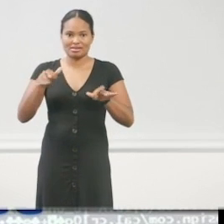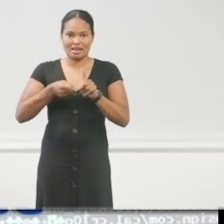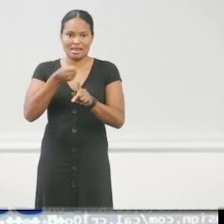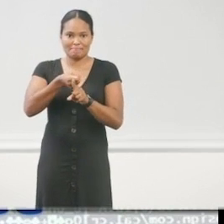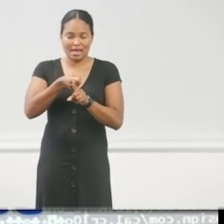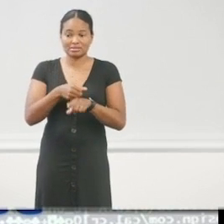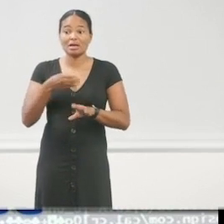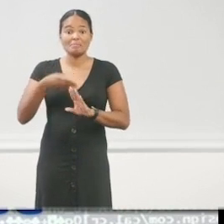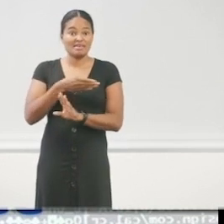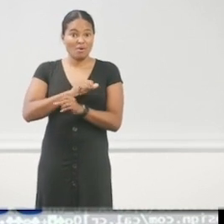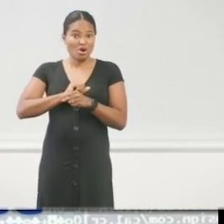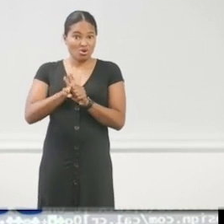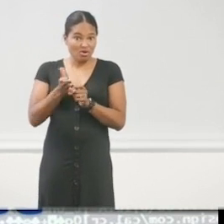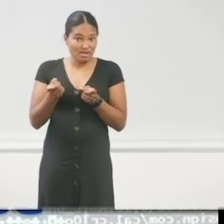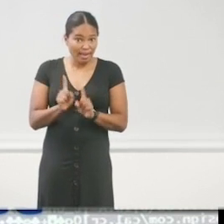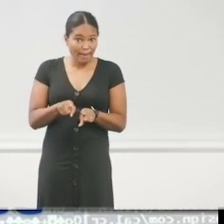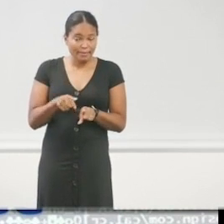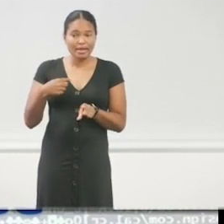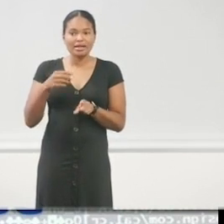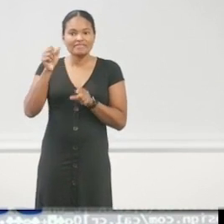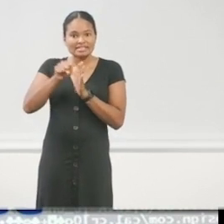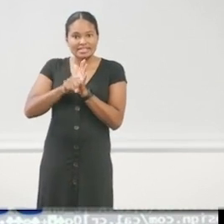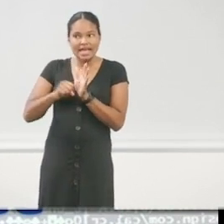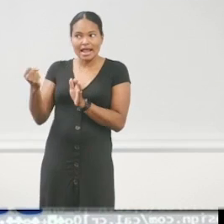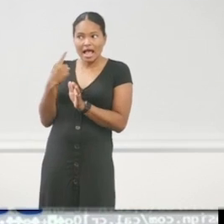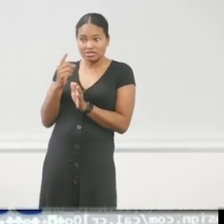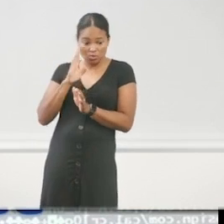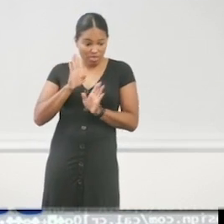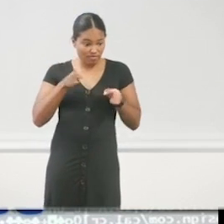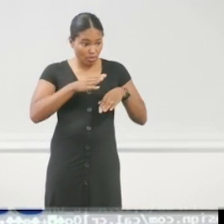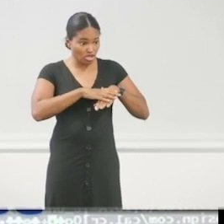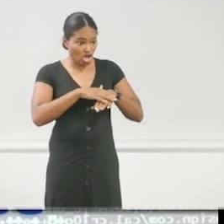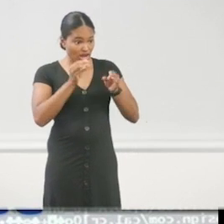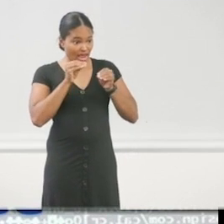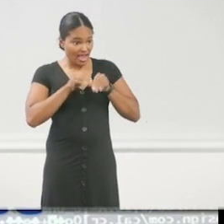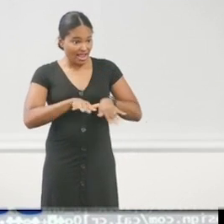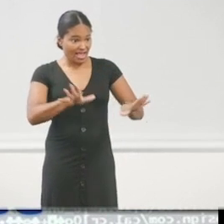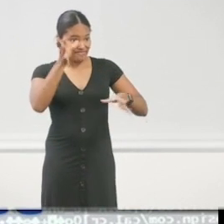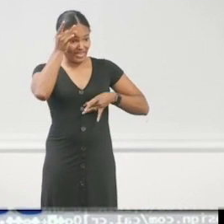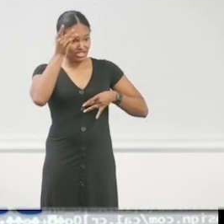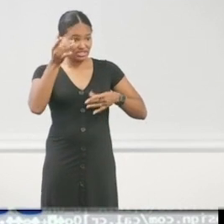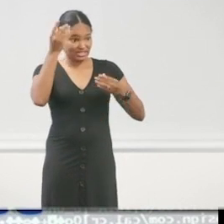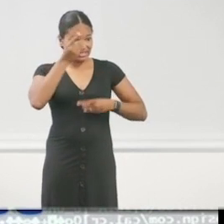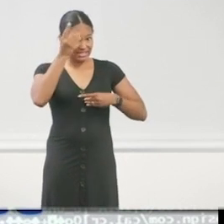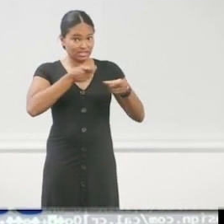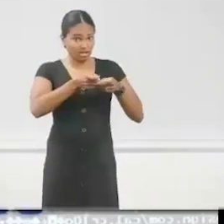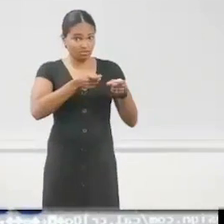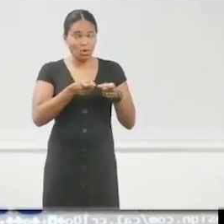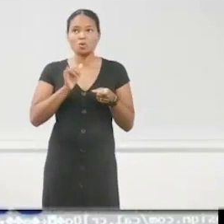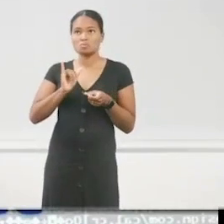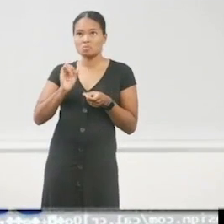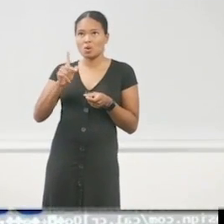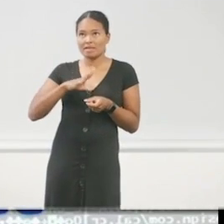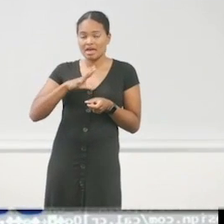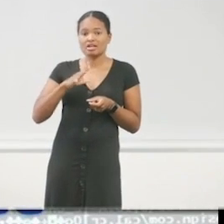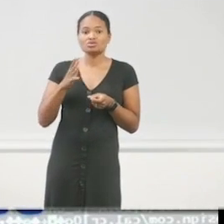the state asked us if we would focus on infectious disease control. So we came up with, in 2019, the summer, planning for a pandemic. A lot of